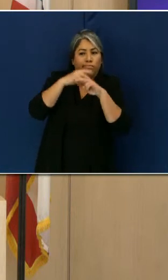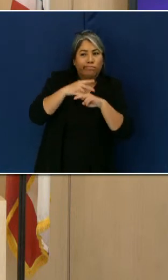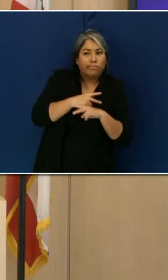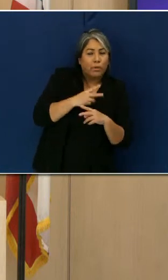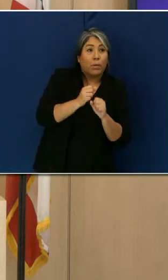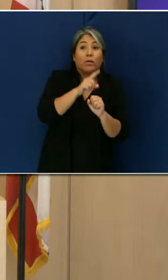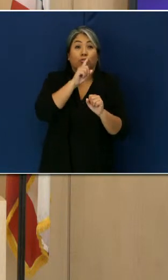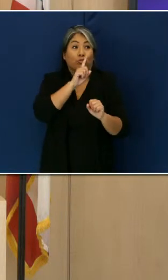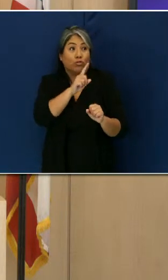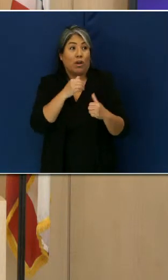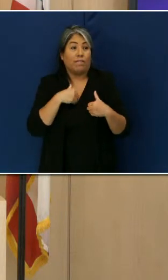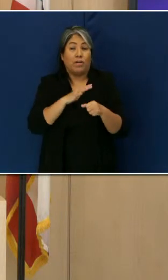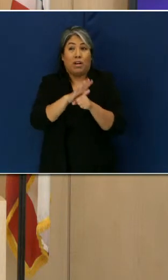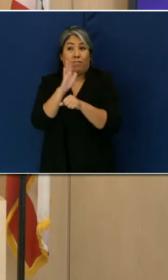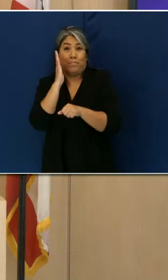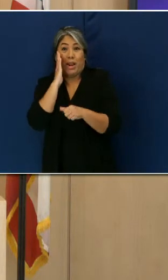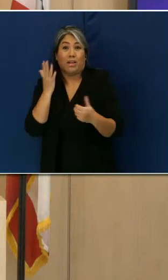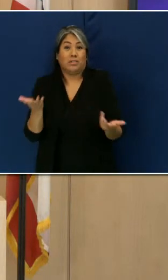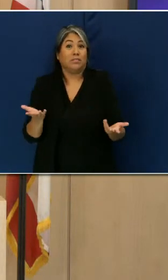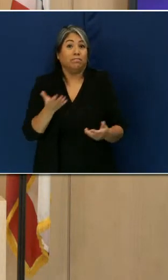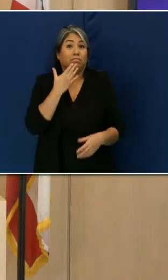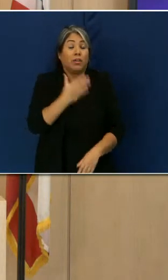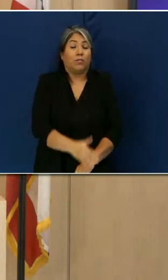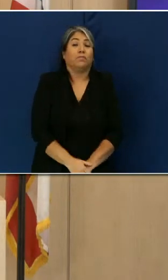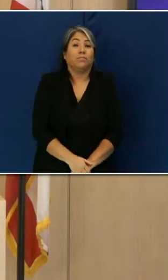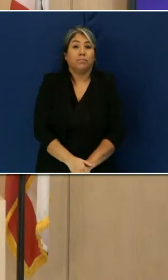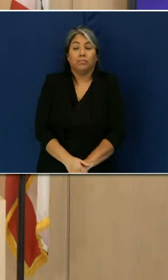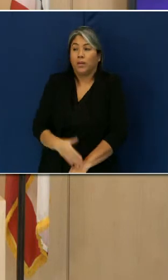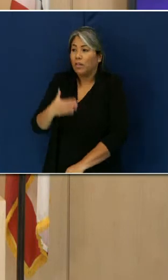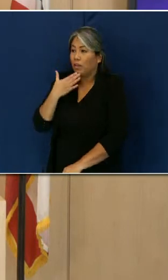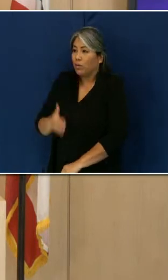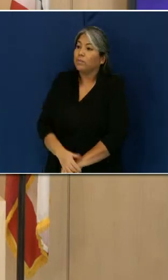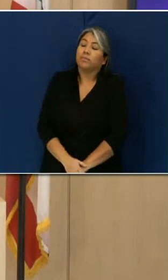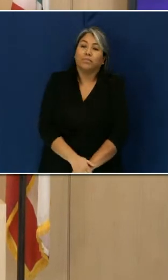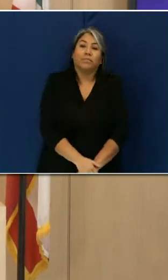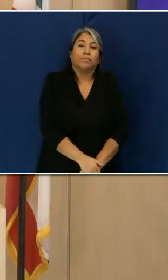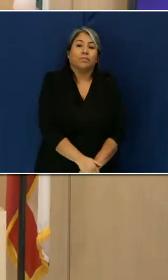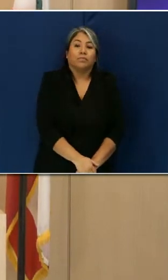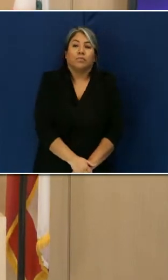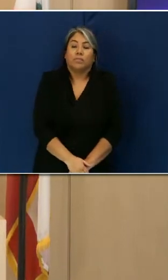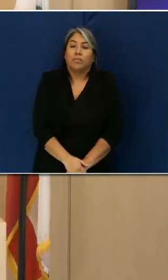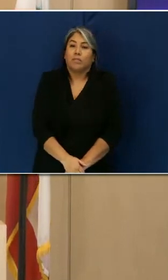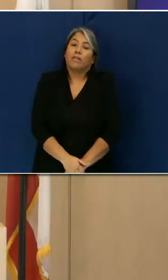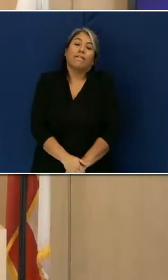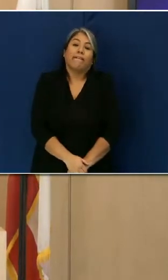are beds available. Thank you. Thank you.